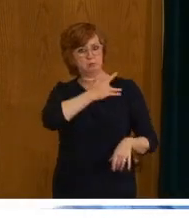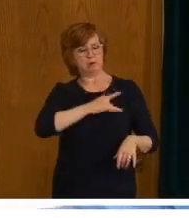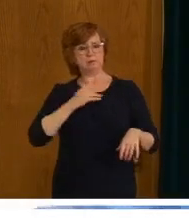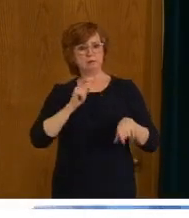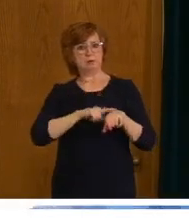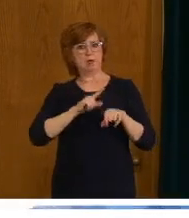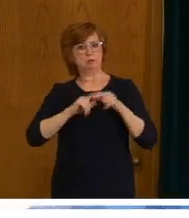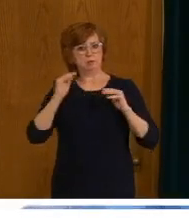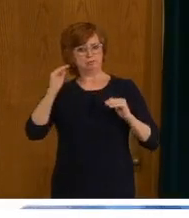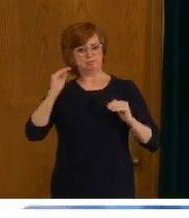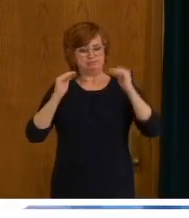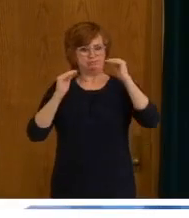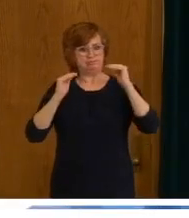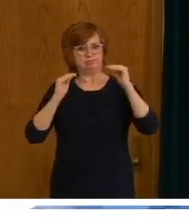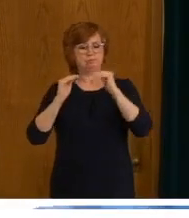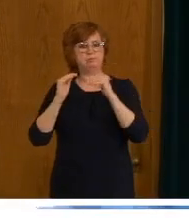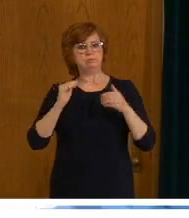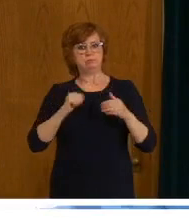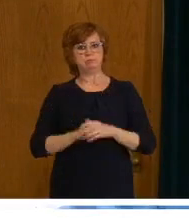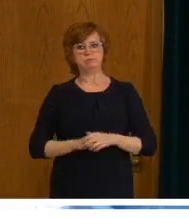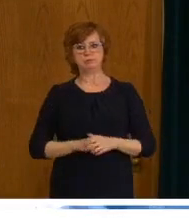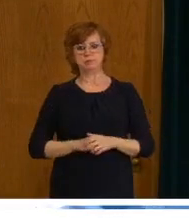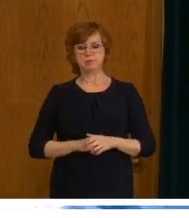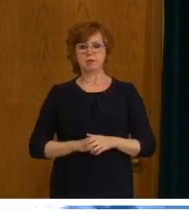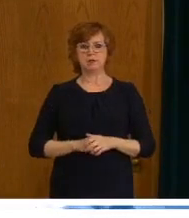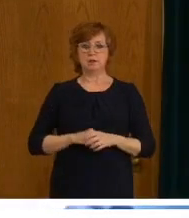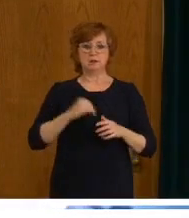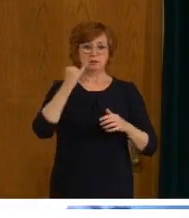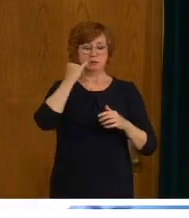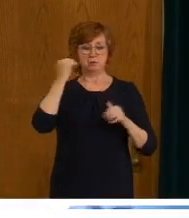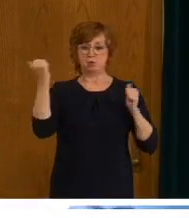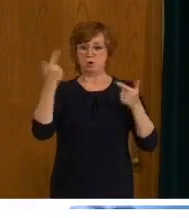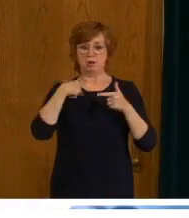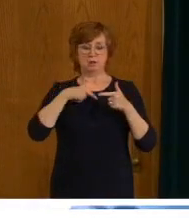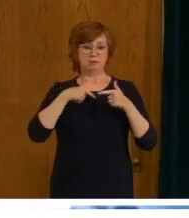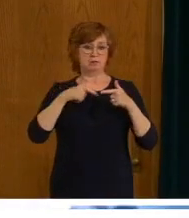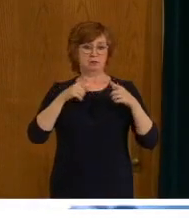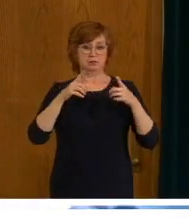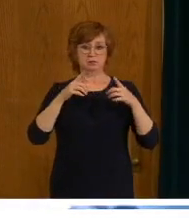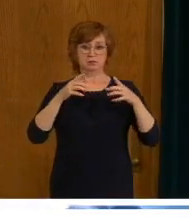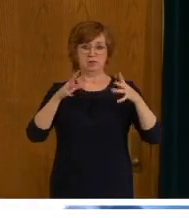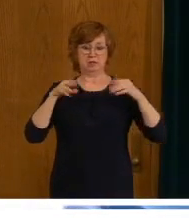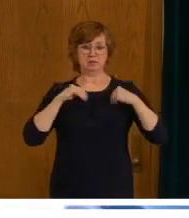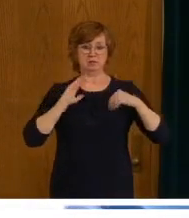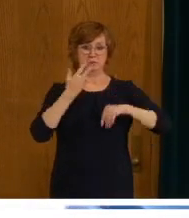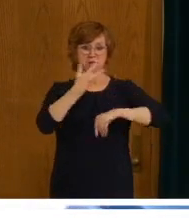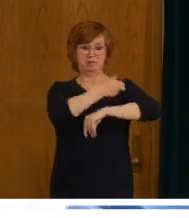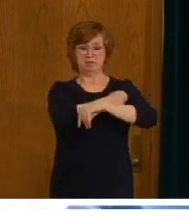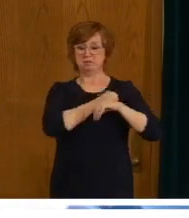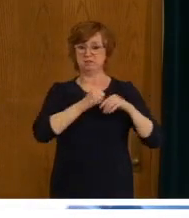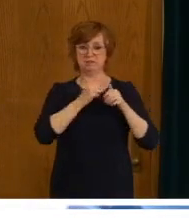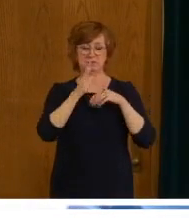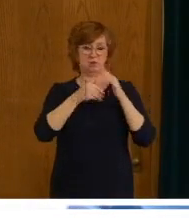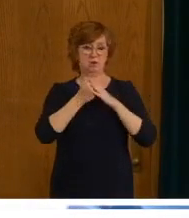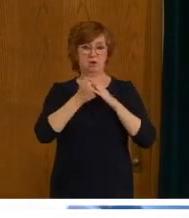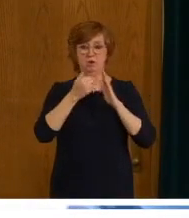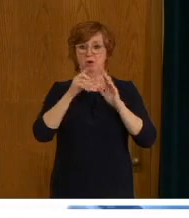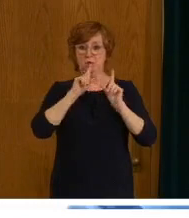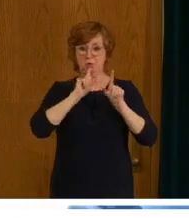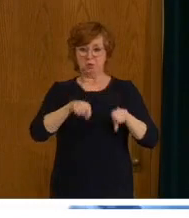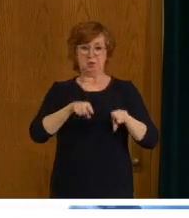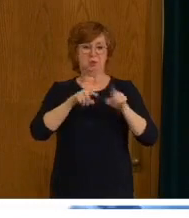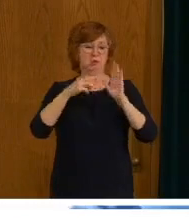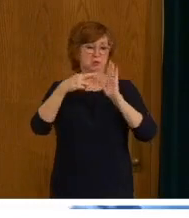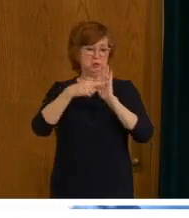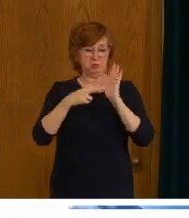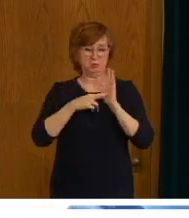strong position for step three, decreasing and ending all public health measures, and also, making sure